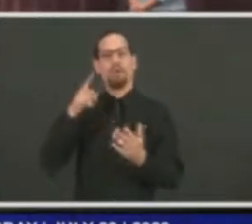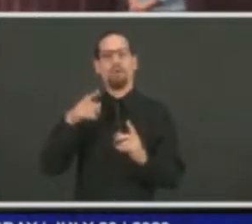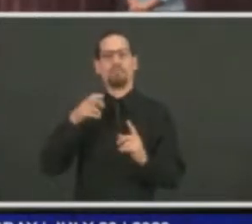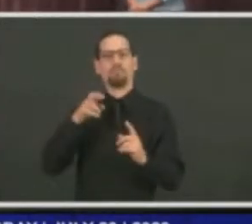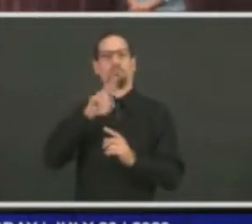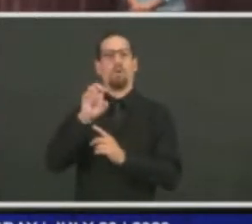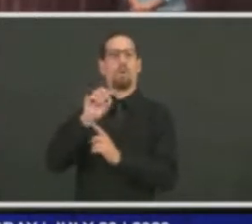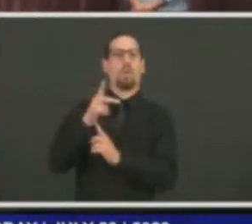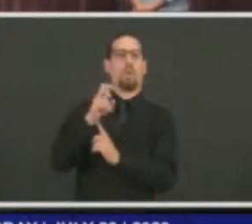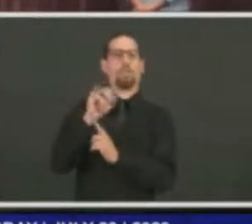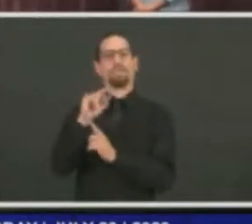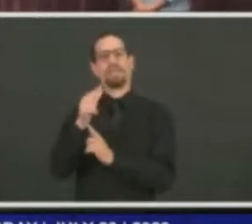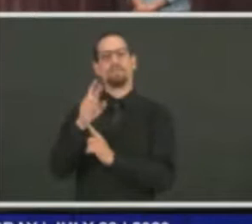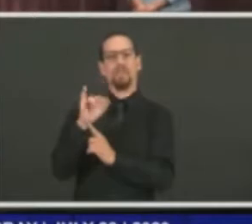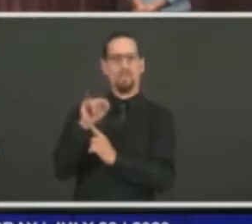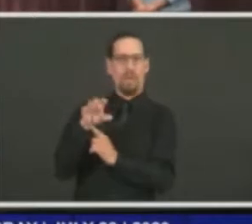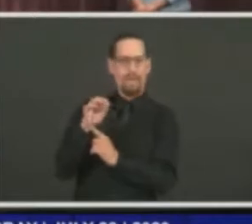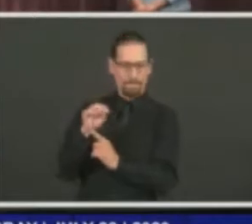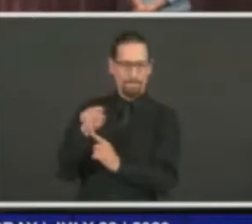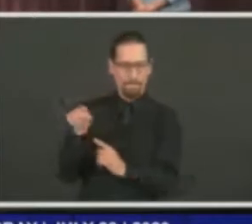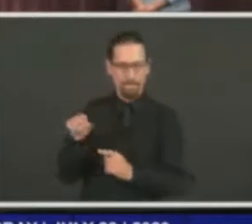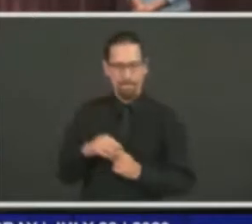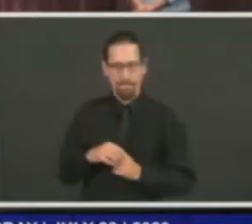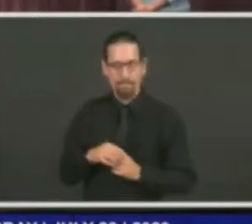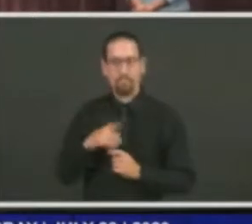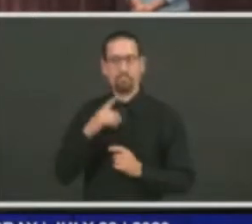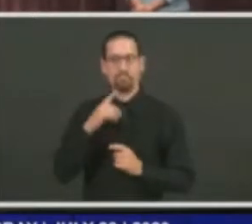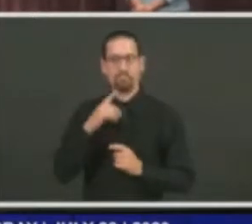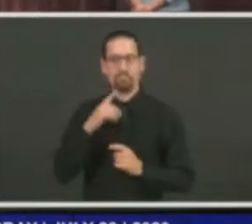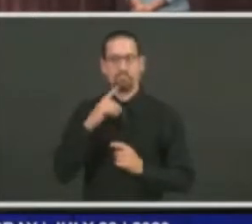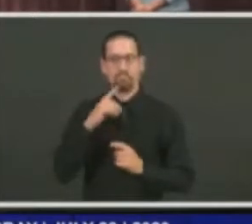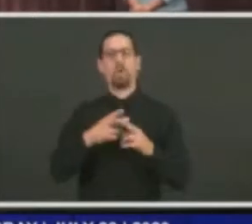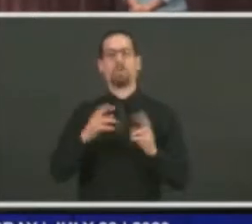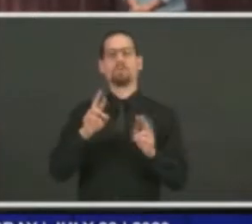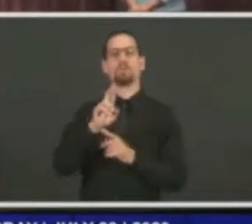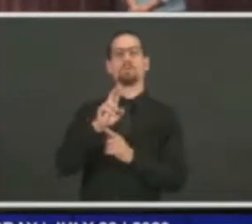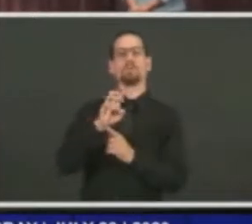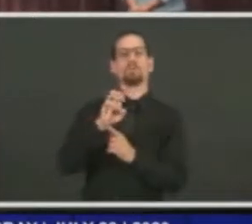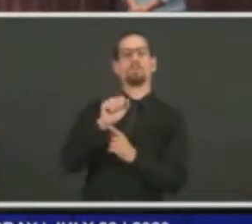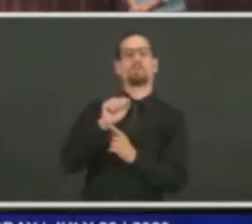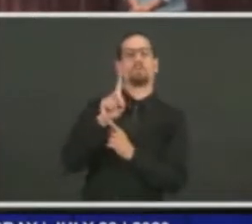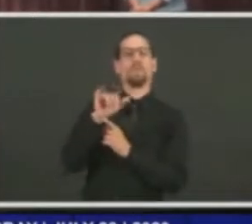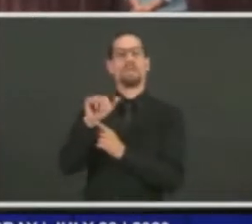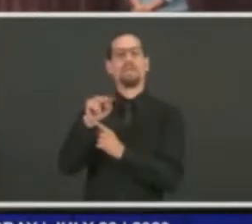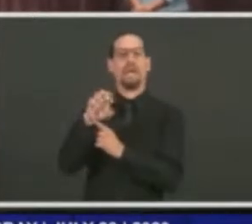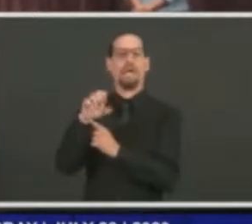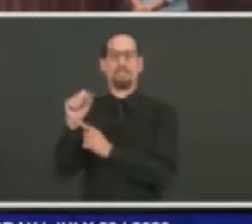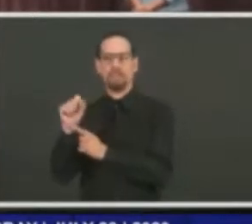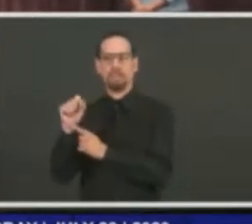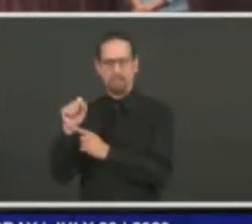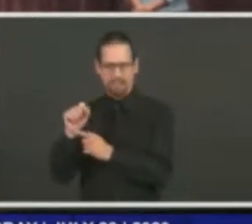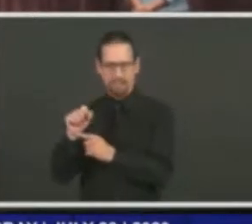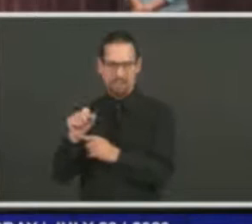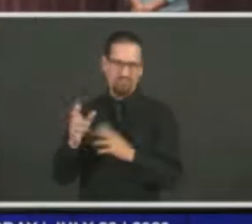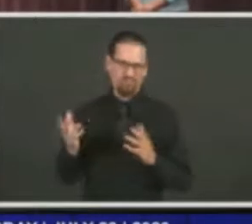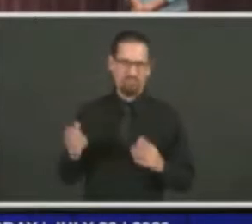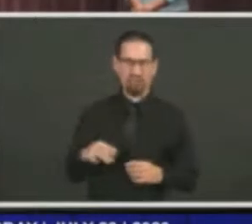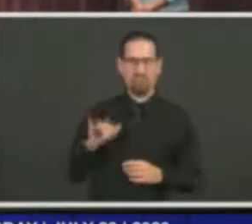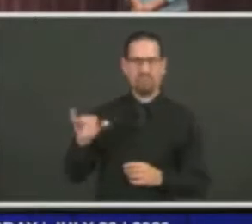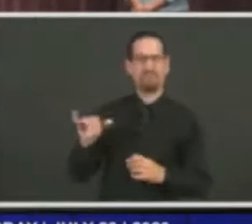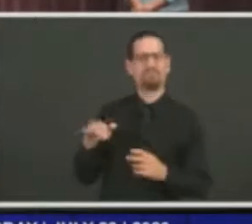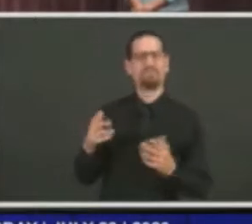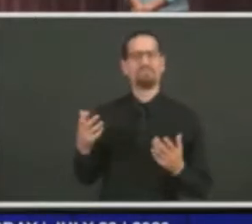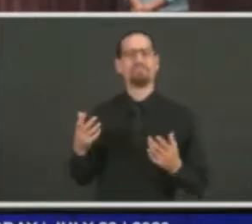readiness. And that seems to me a potential ticking time bomb about health equity.